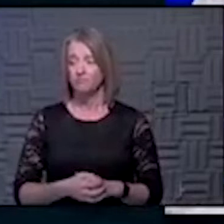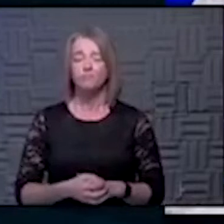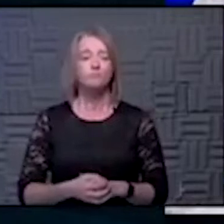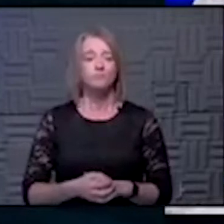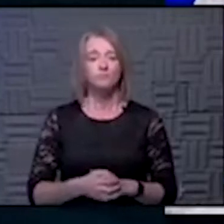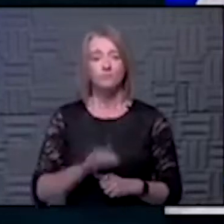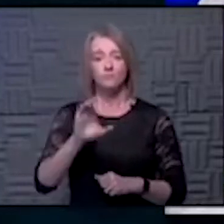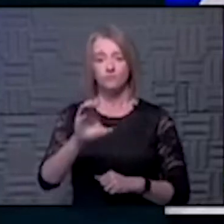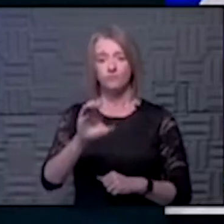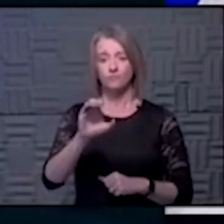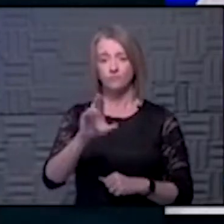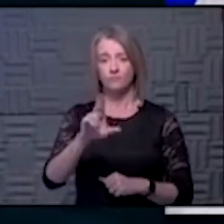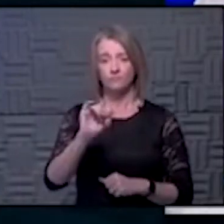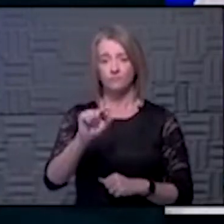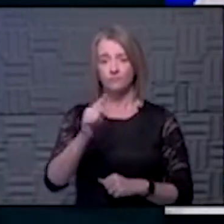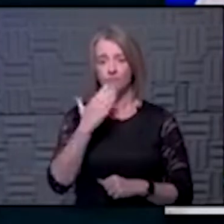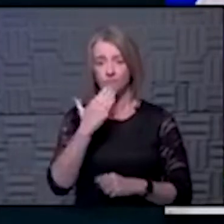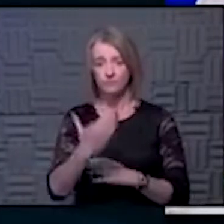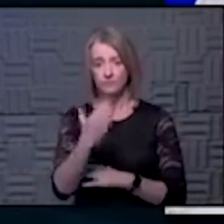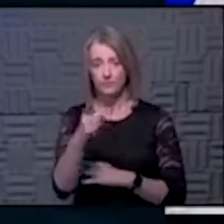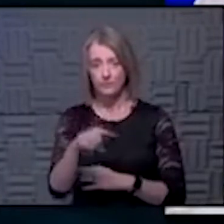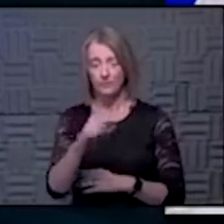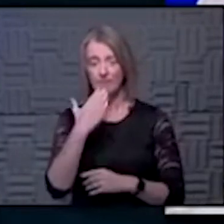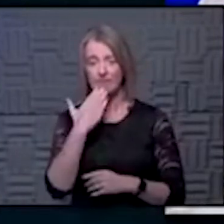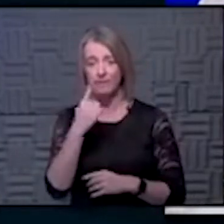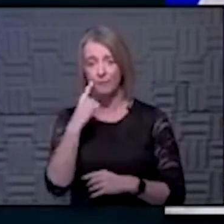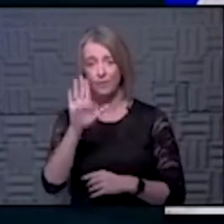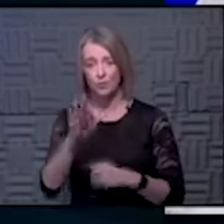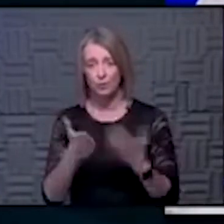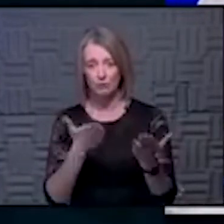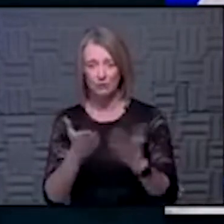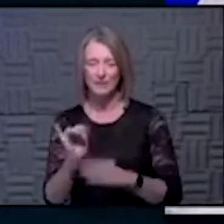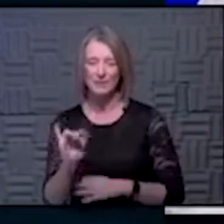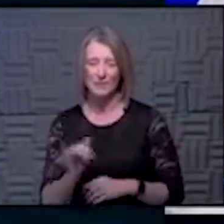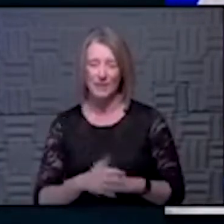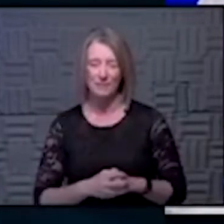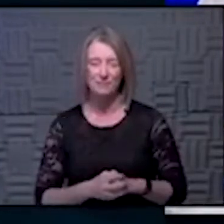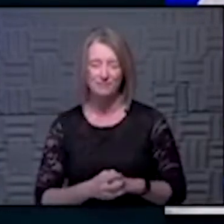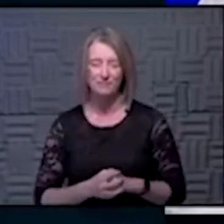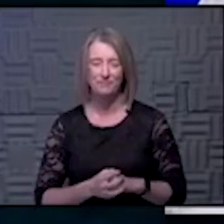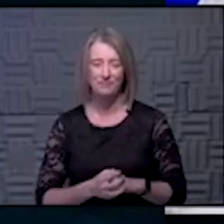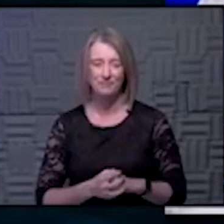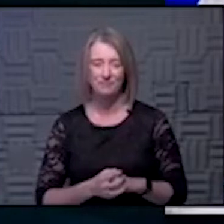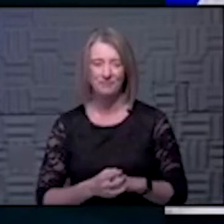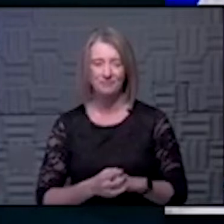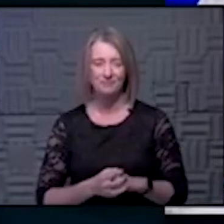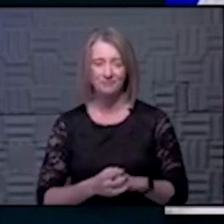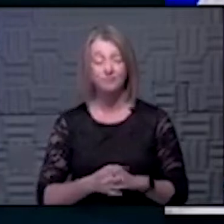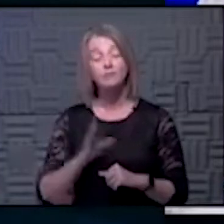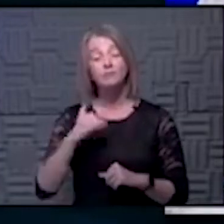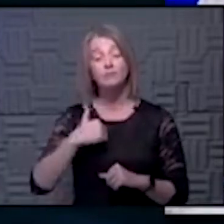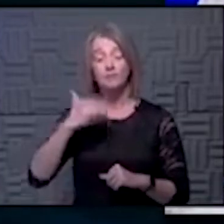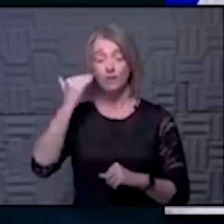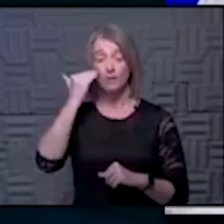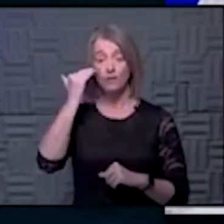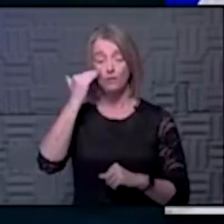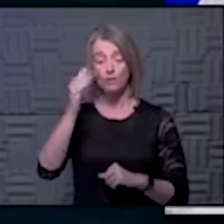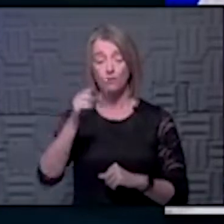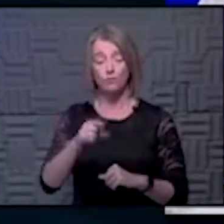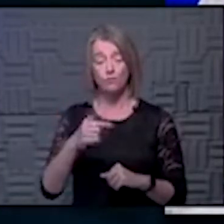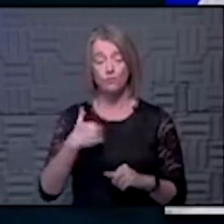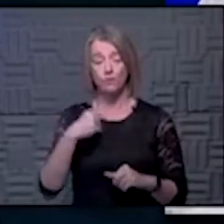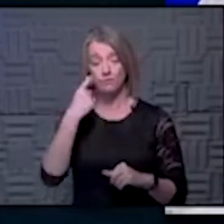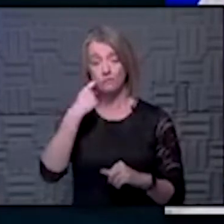And Craig, good morning to you, and thank you for your service as well. Morning. I know you